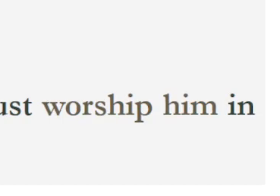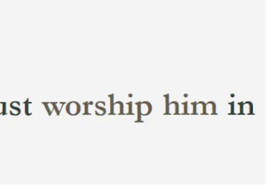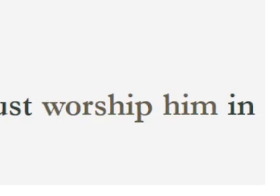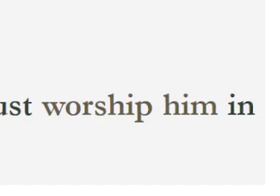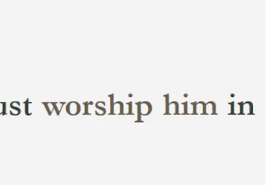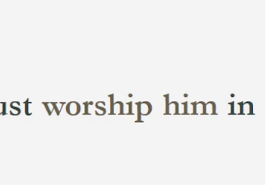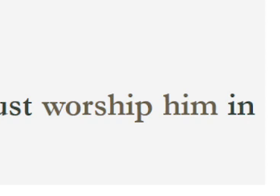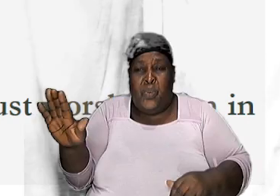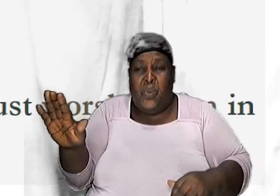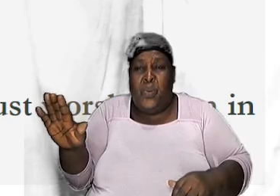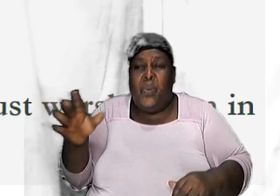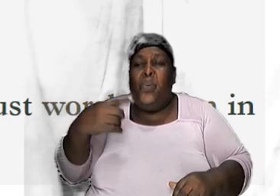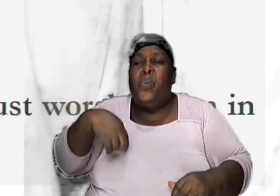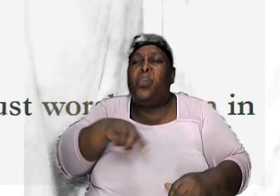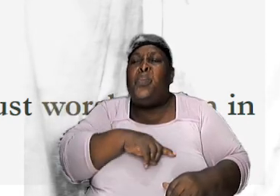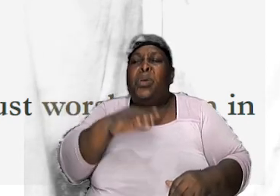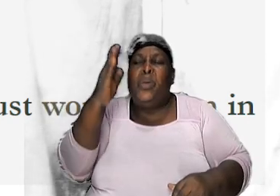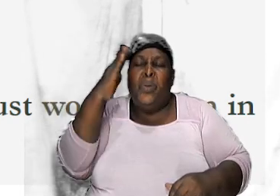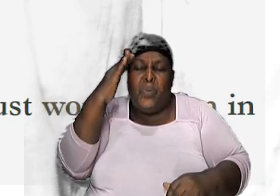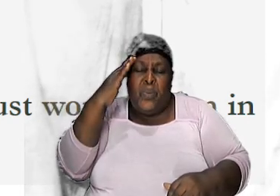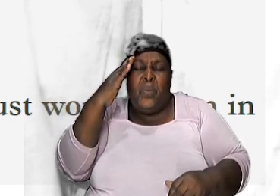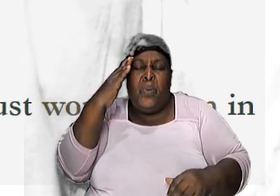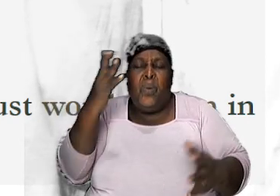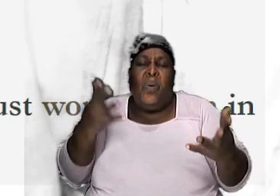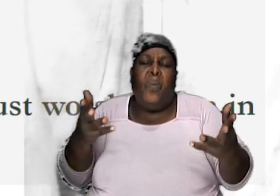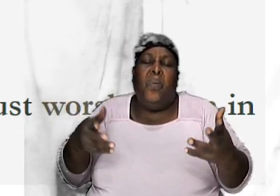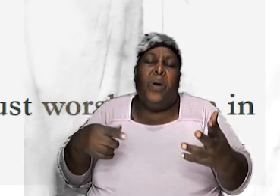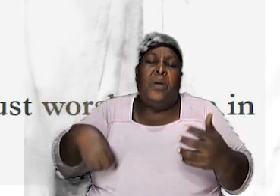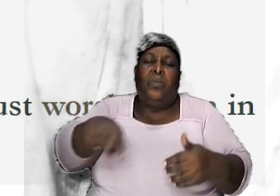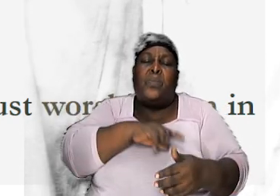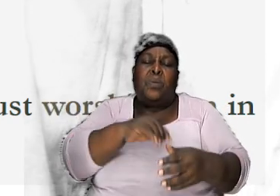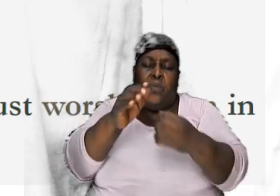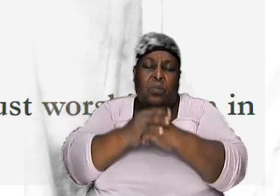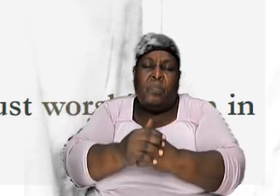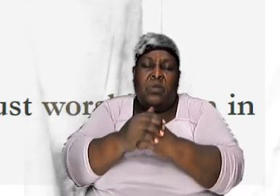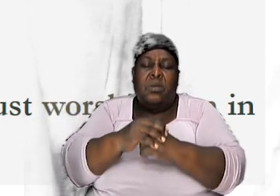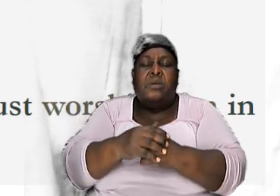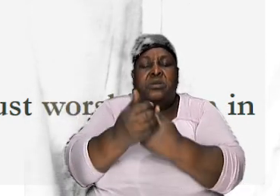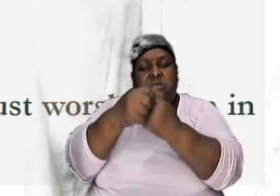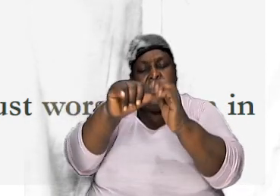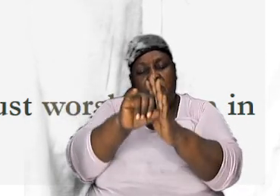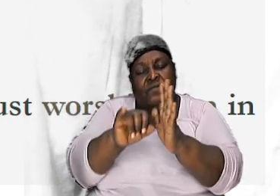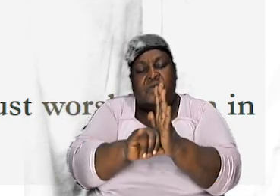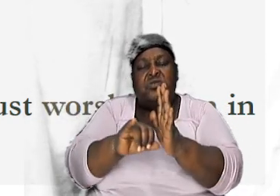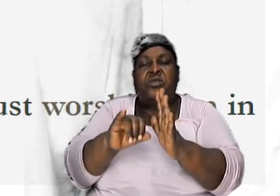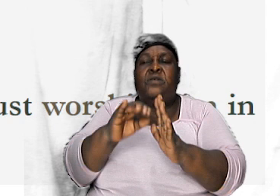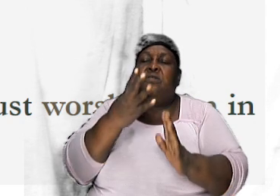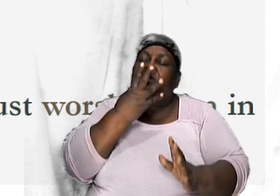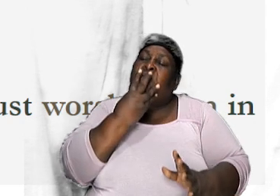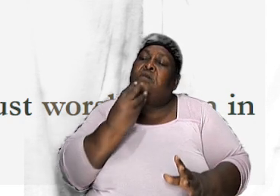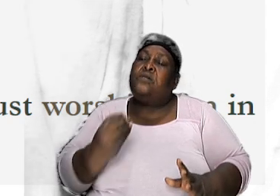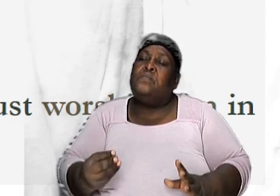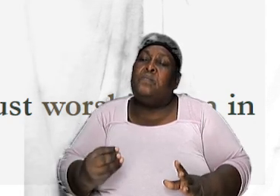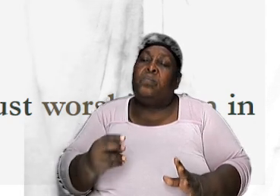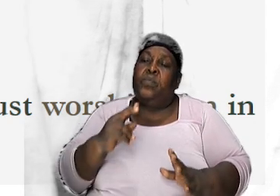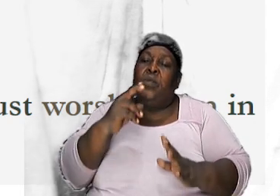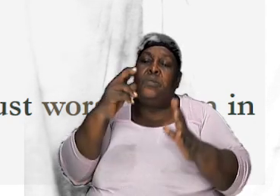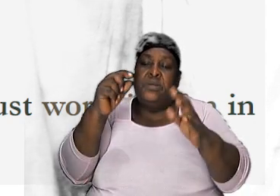what. We know what we worship, for salvation is of the Jews. But the hour